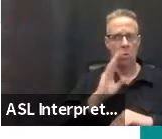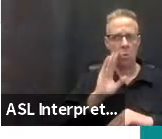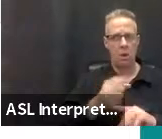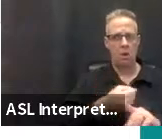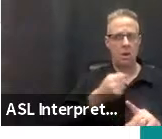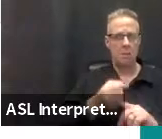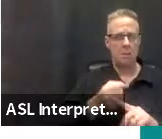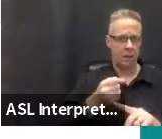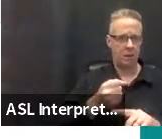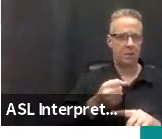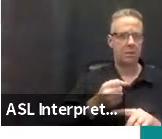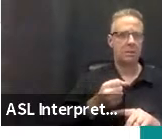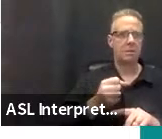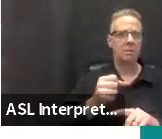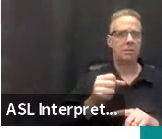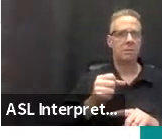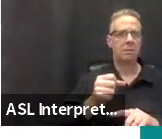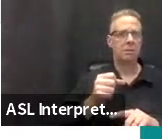to